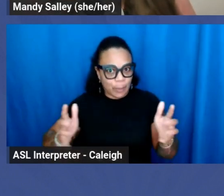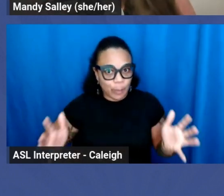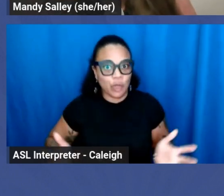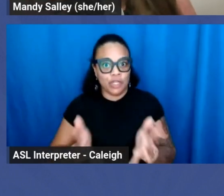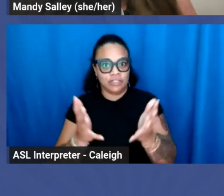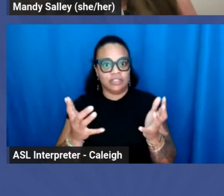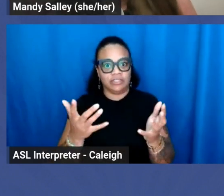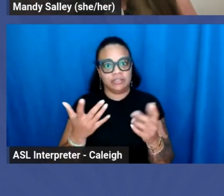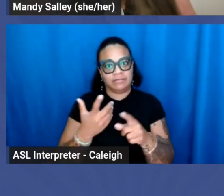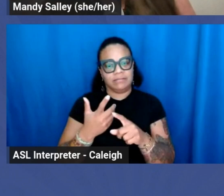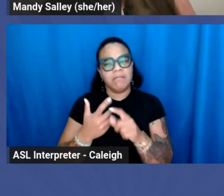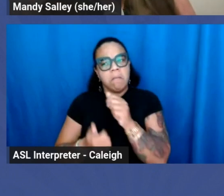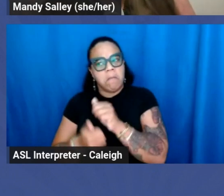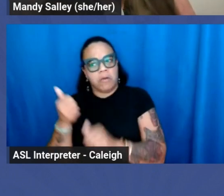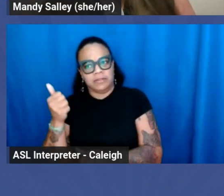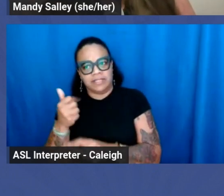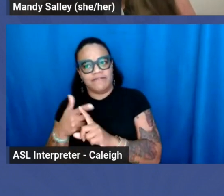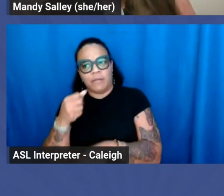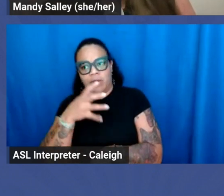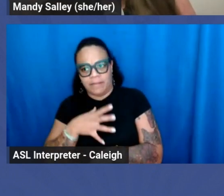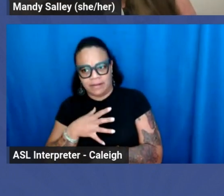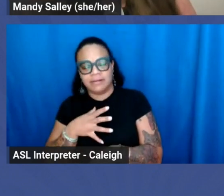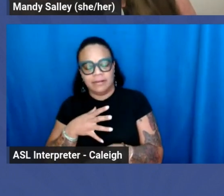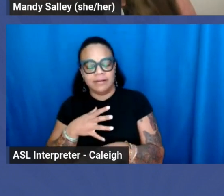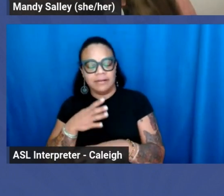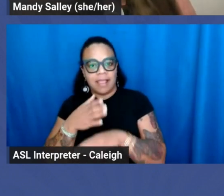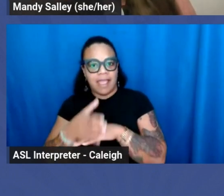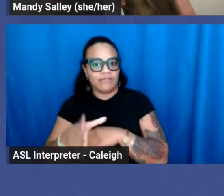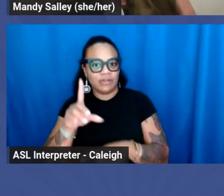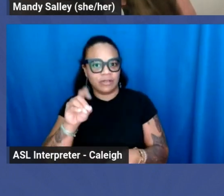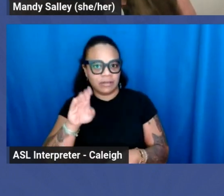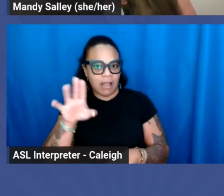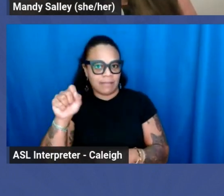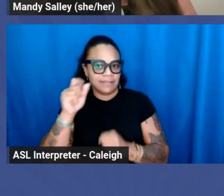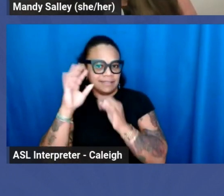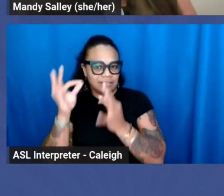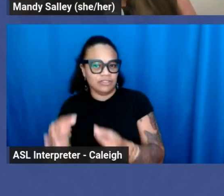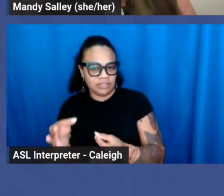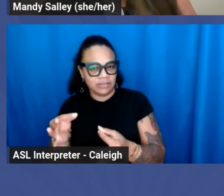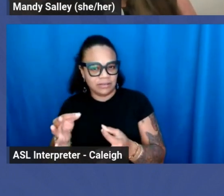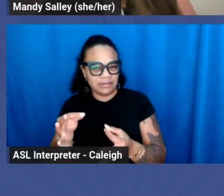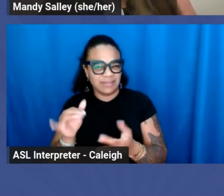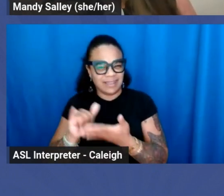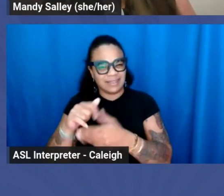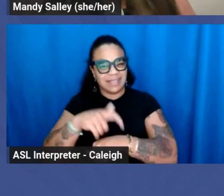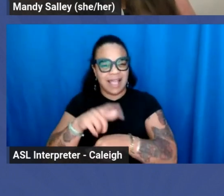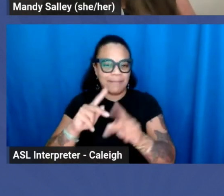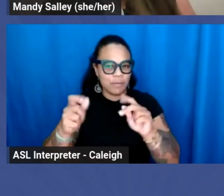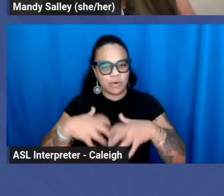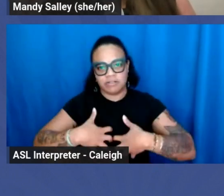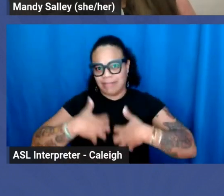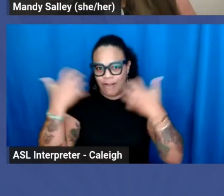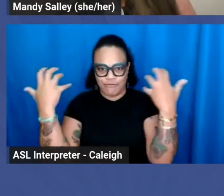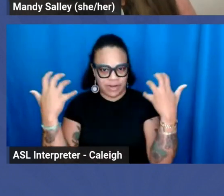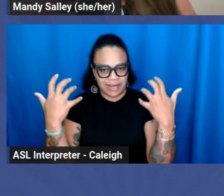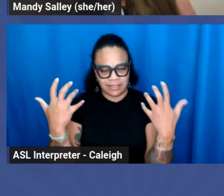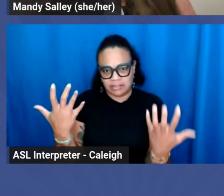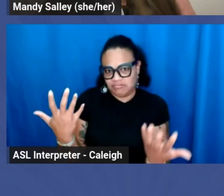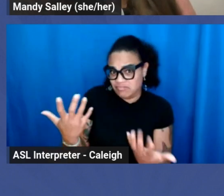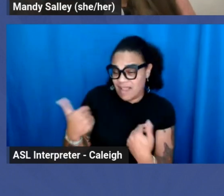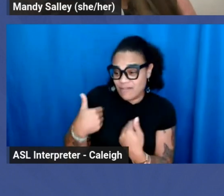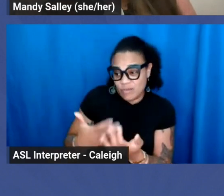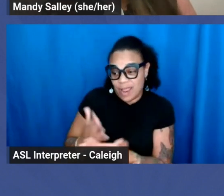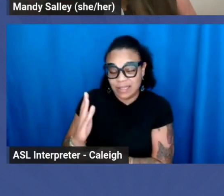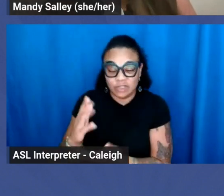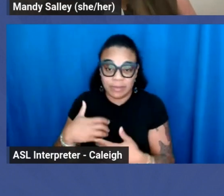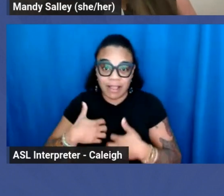say, primarily women after the Dobbs decision, where people were outraged, of course, rightfully so, I would say, and